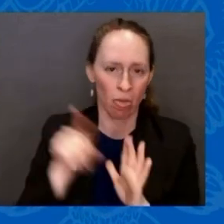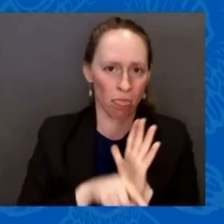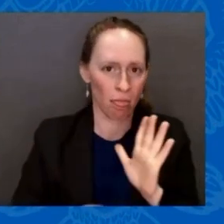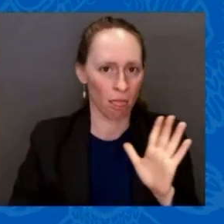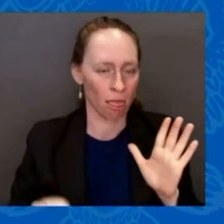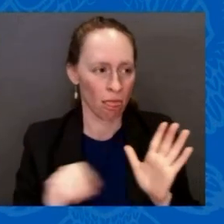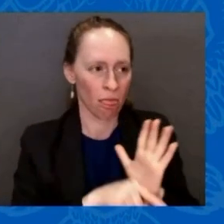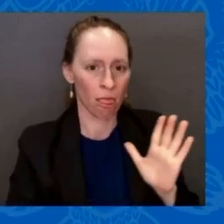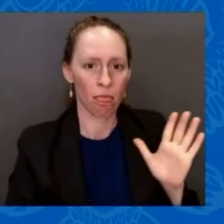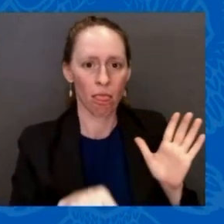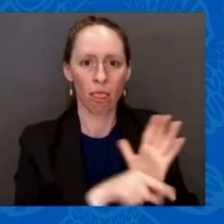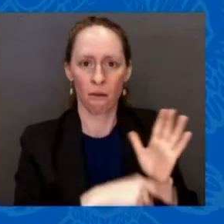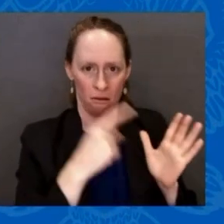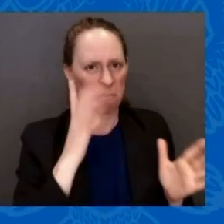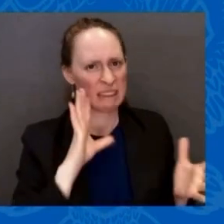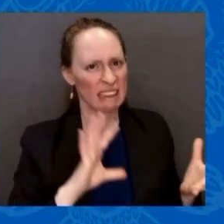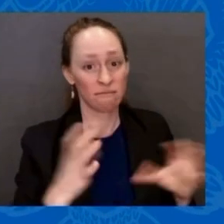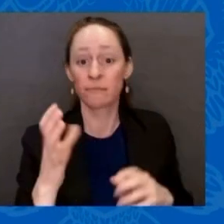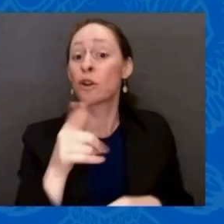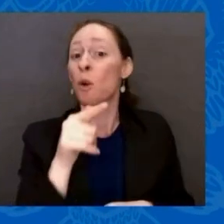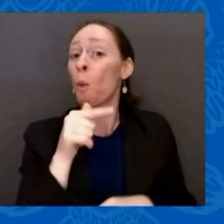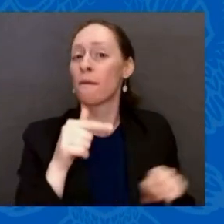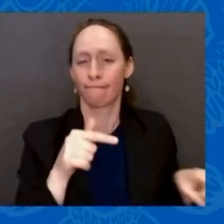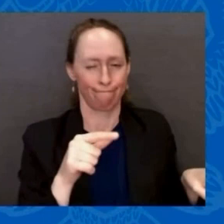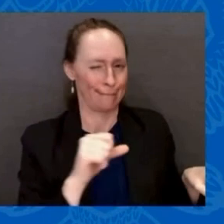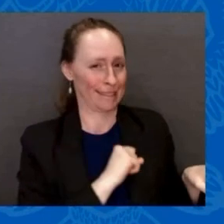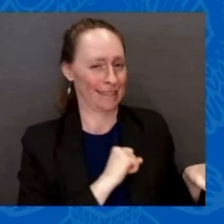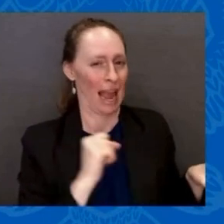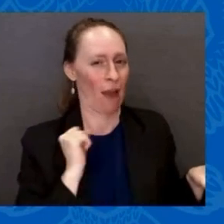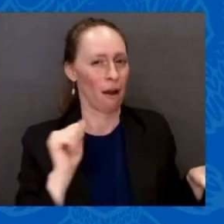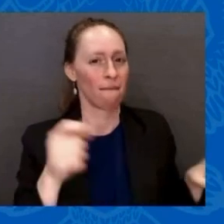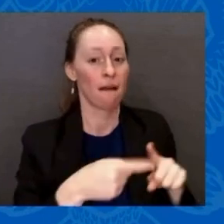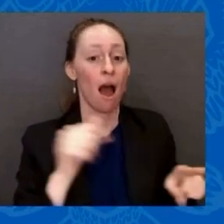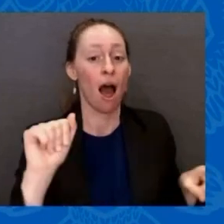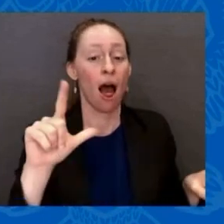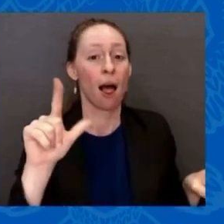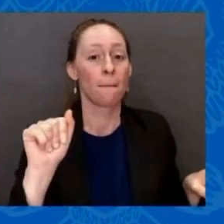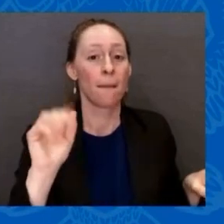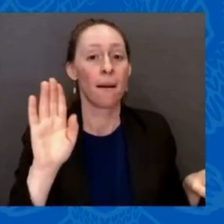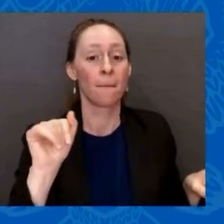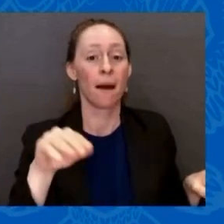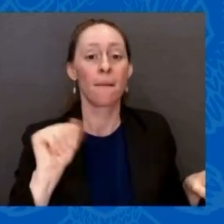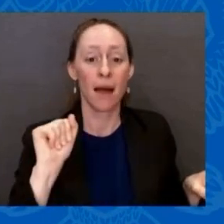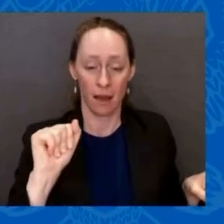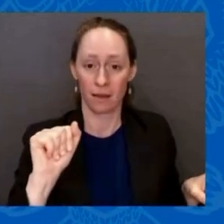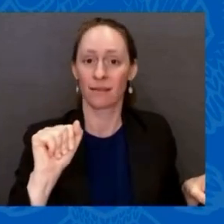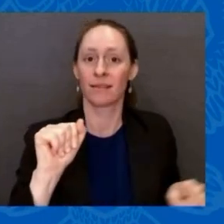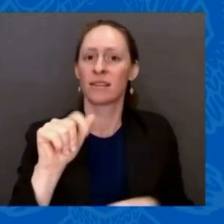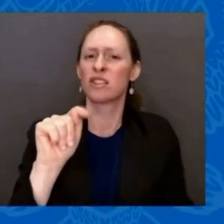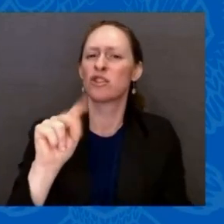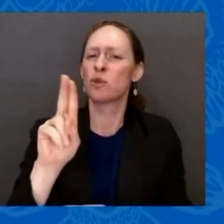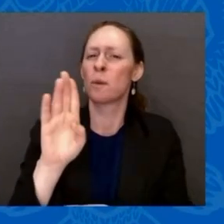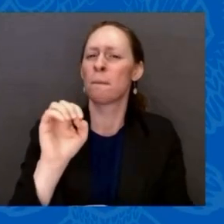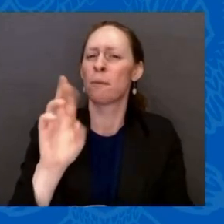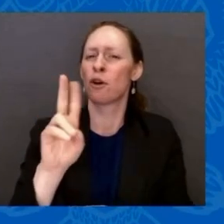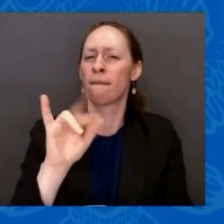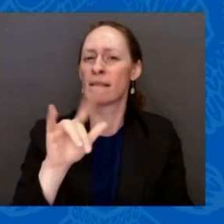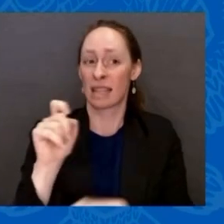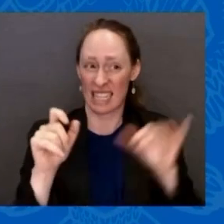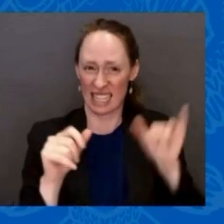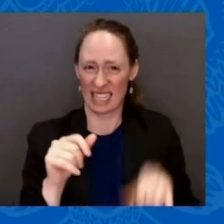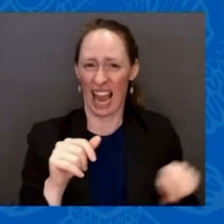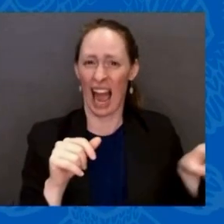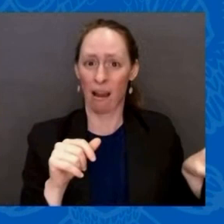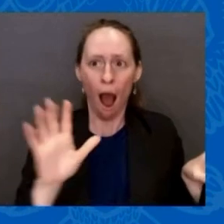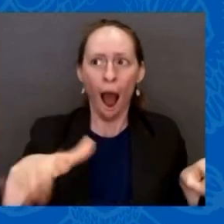who announced that he strongly opposed the legislation. Now he's hailing its passage. Here's what he said. Quote, "It's great to see